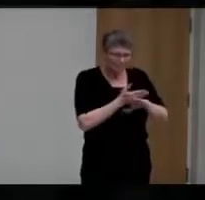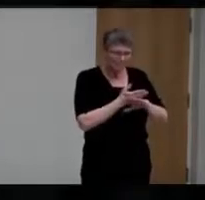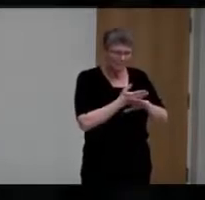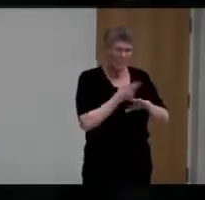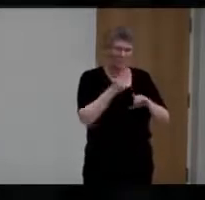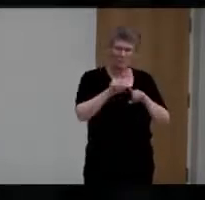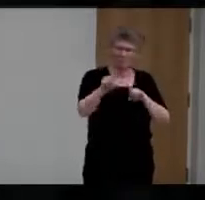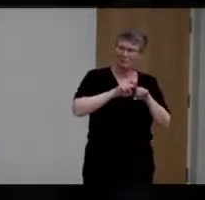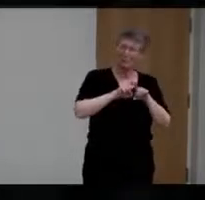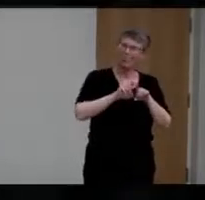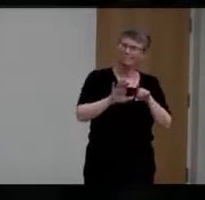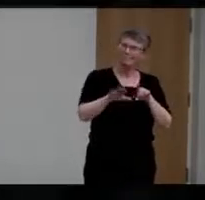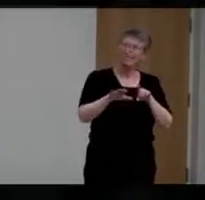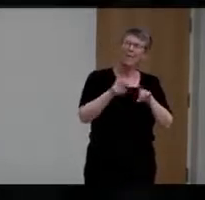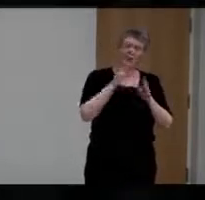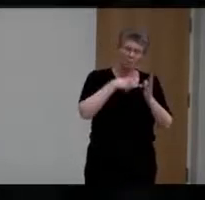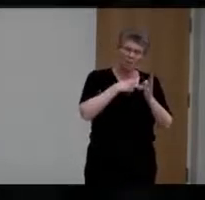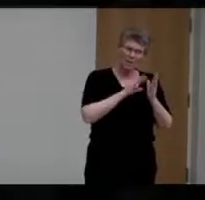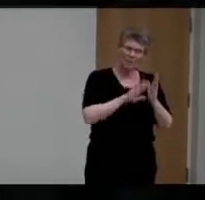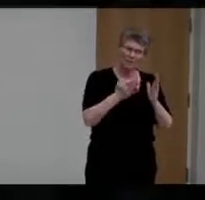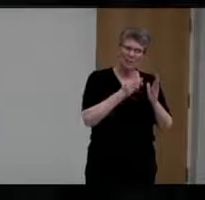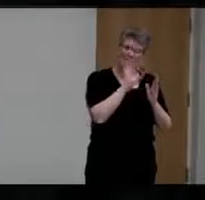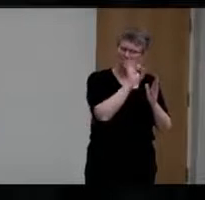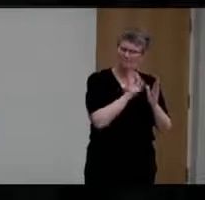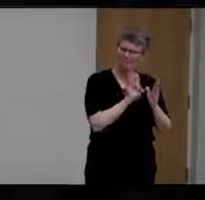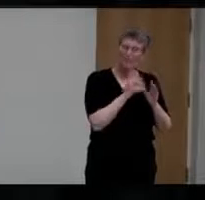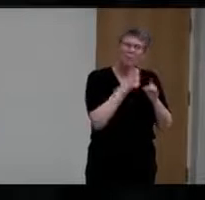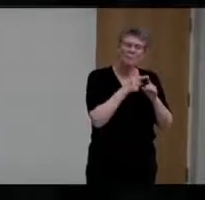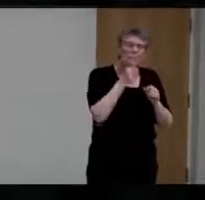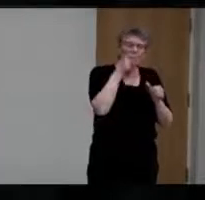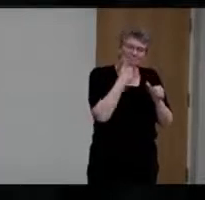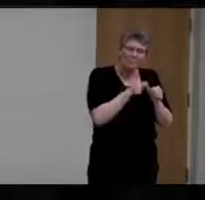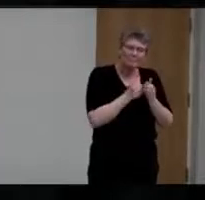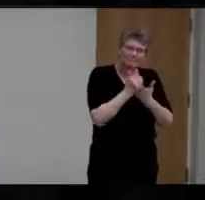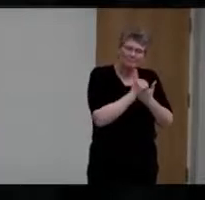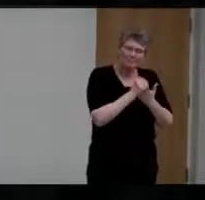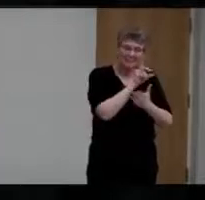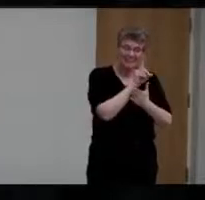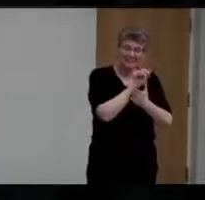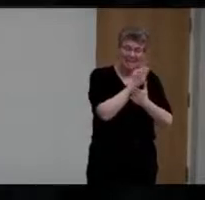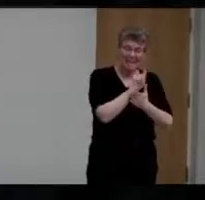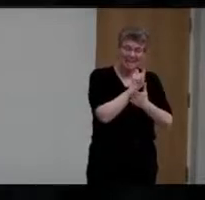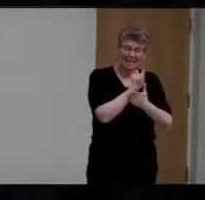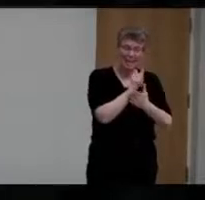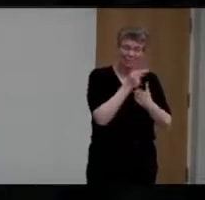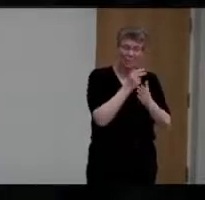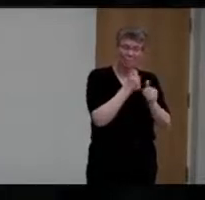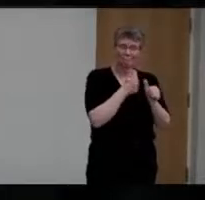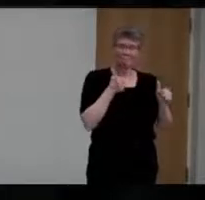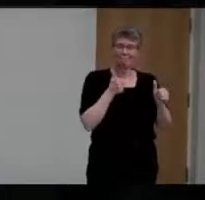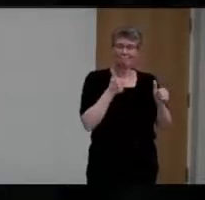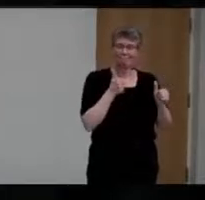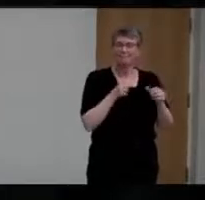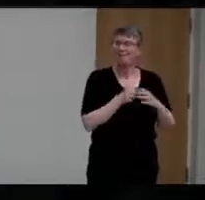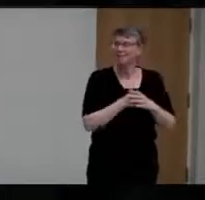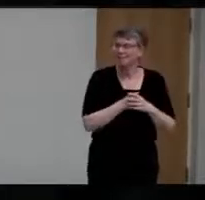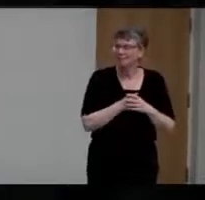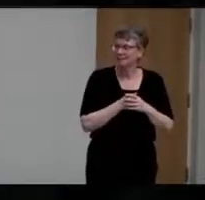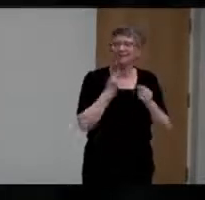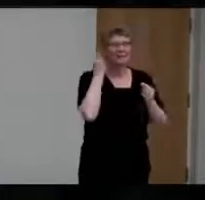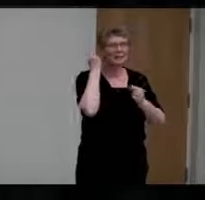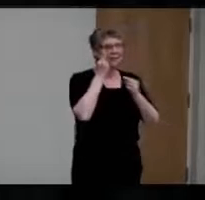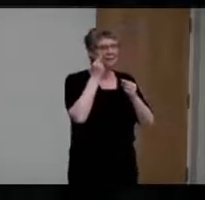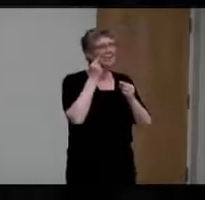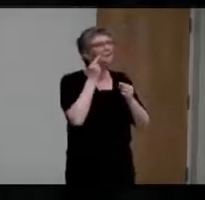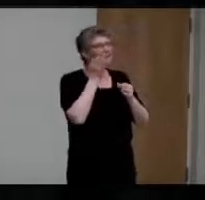forget about the data, or you're gonna get left behind. And I think of William Gibson's quote that the future is already here. It's just